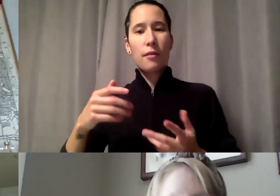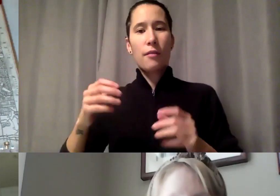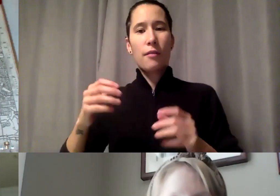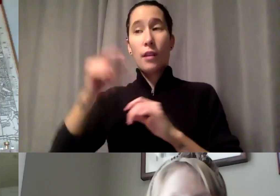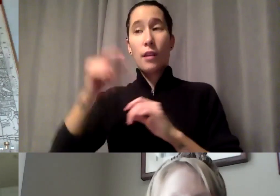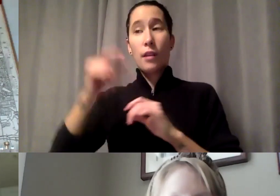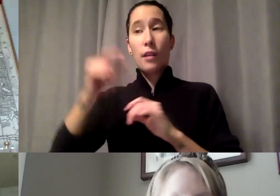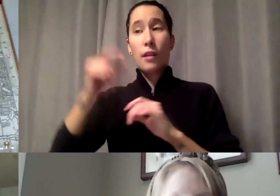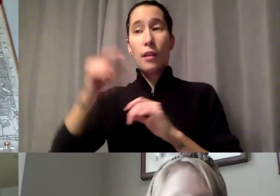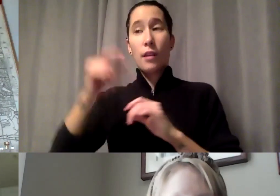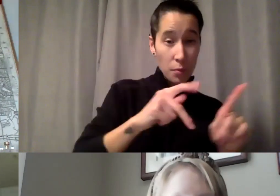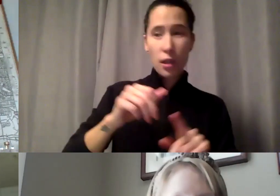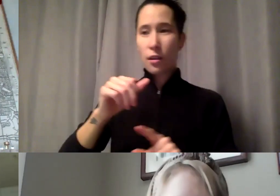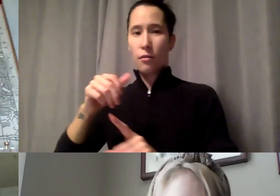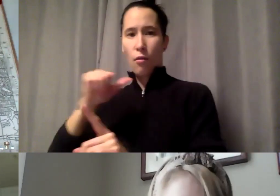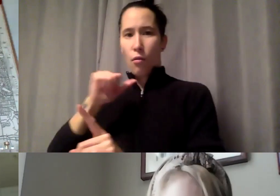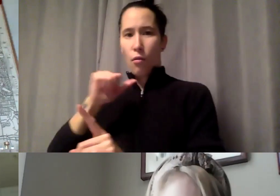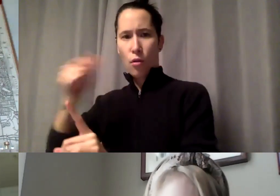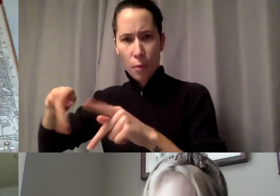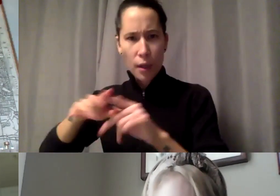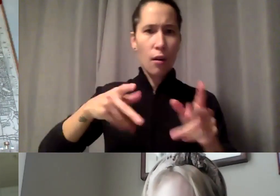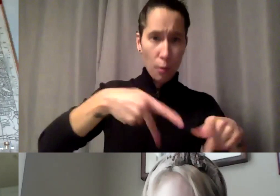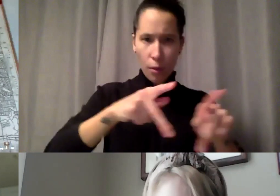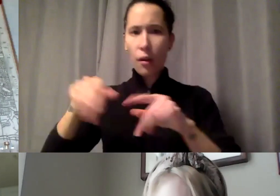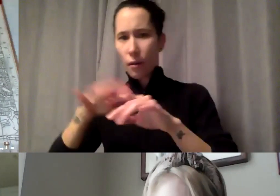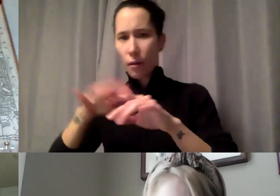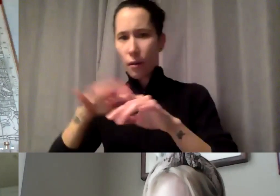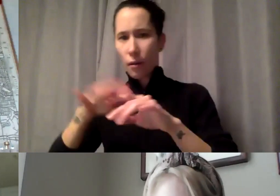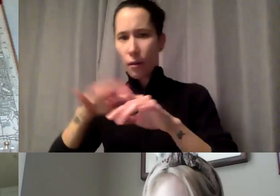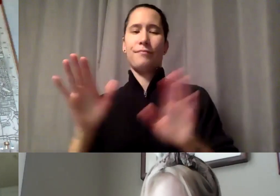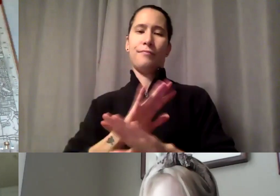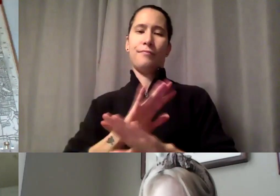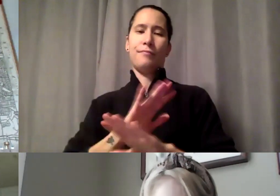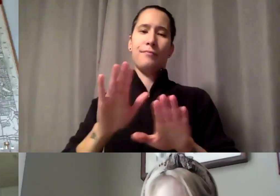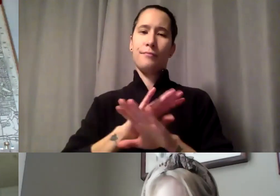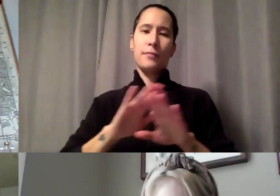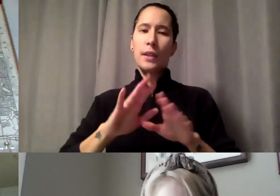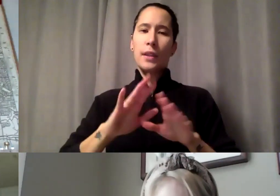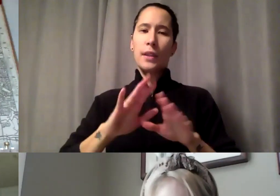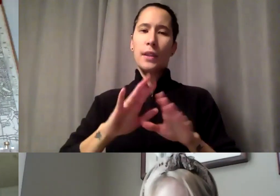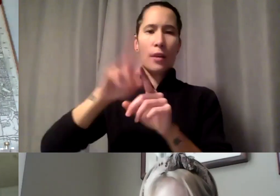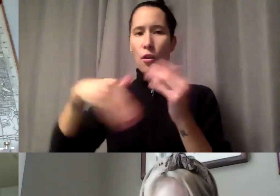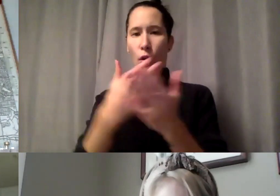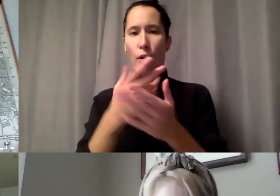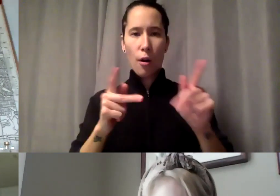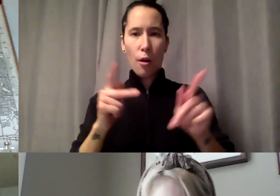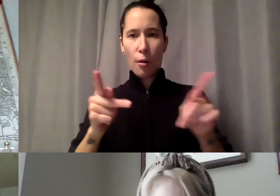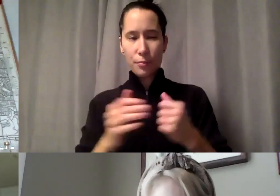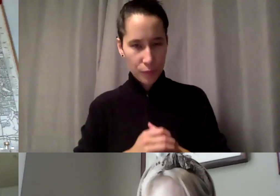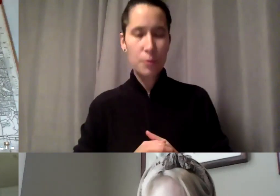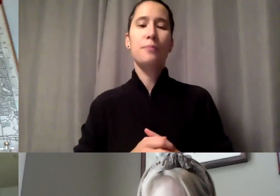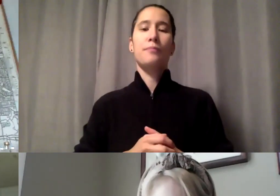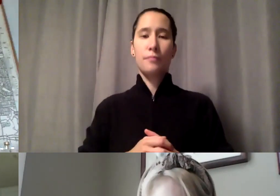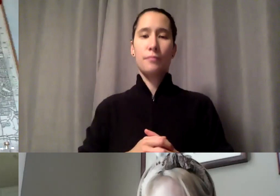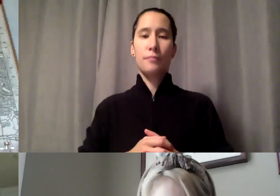the conditions of safety. Right. Yeah, that makes sense. Okay, I see the time ticking down, and I knew that we would be running out of